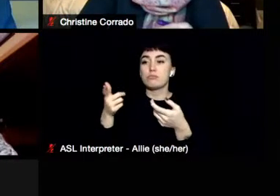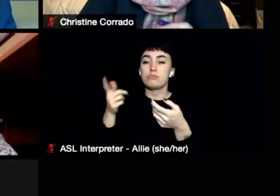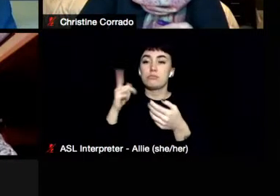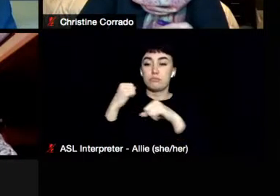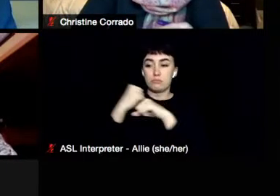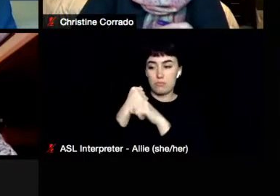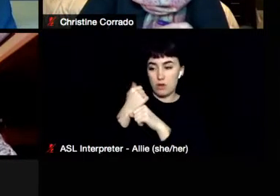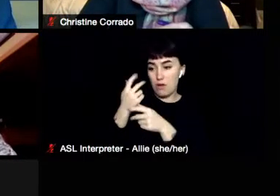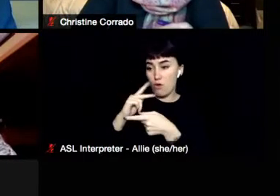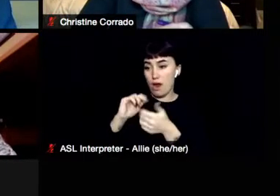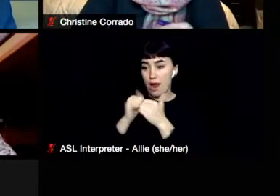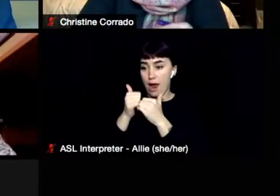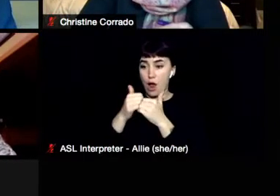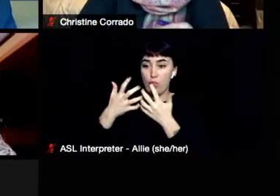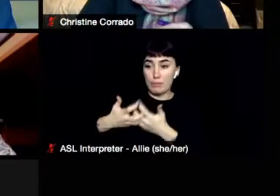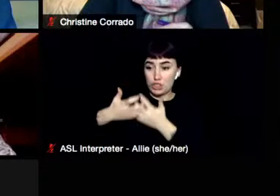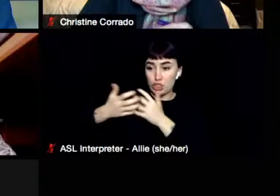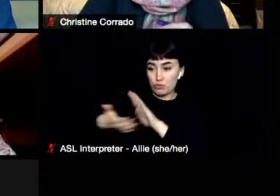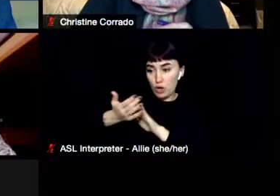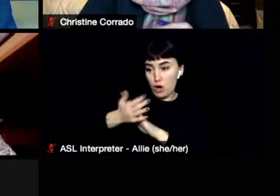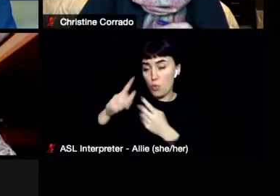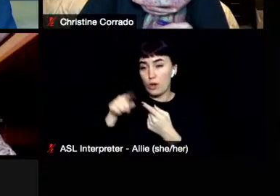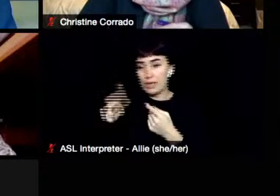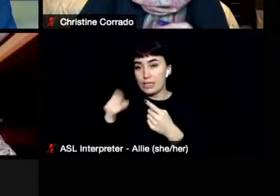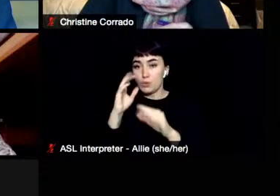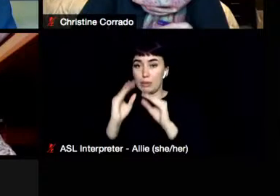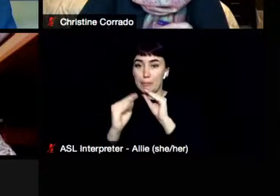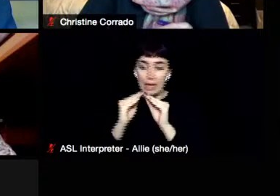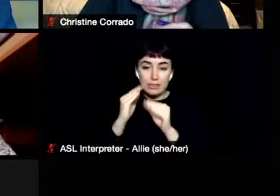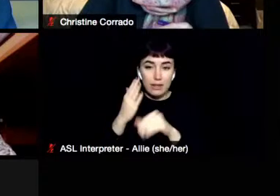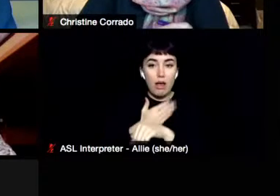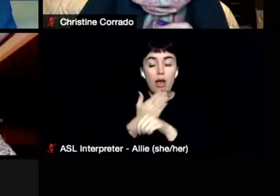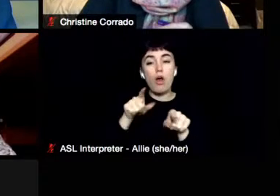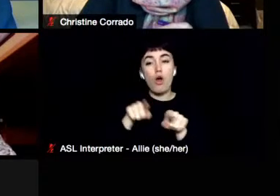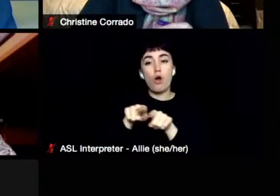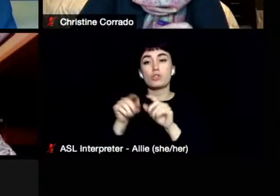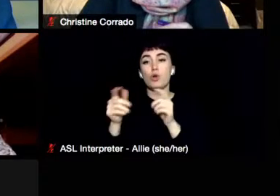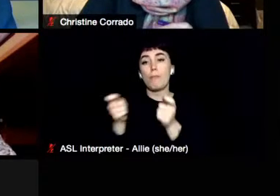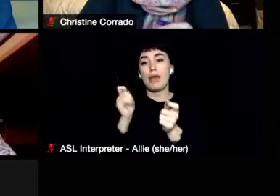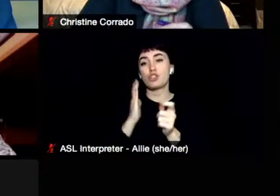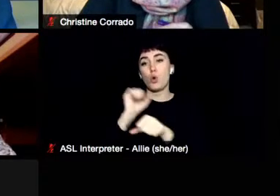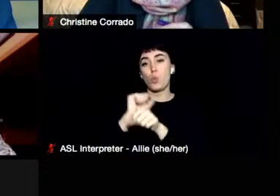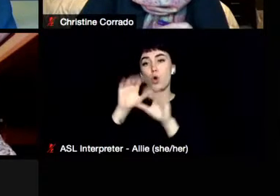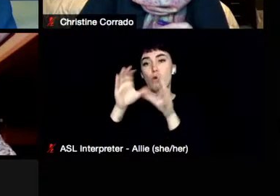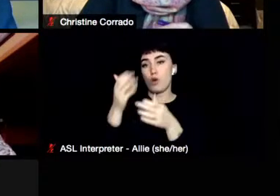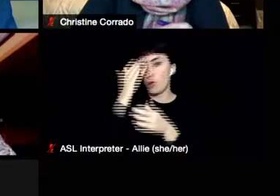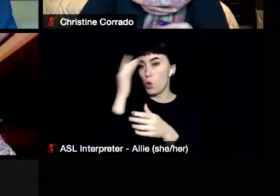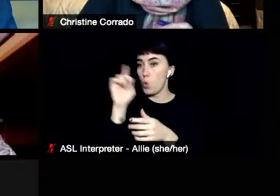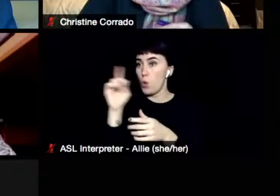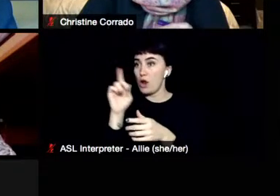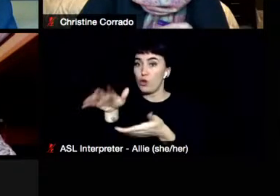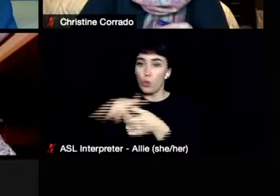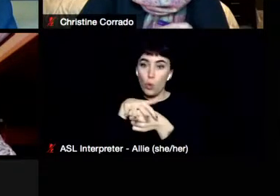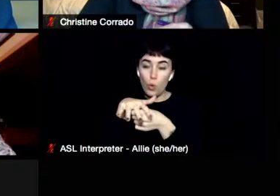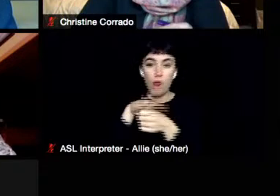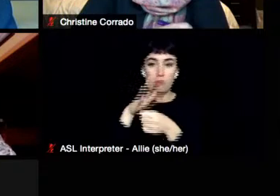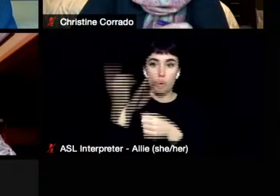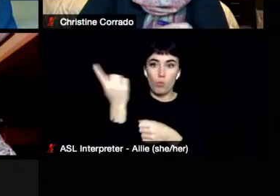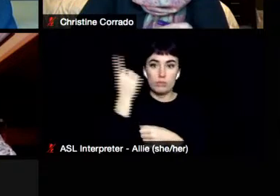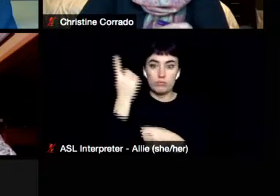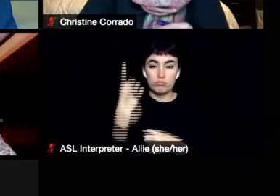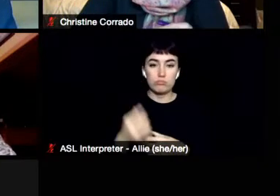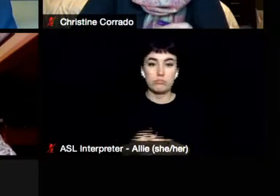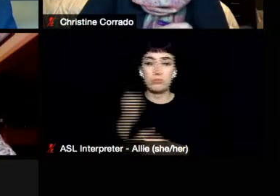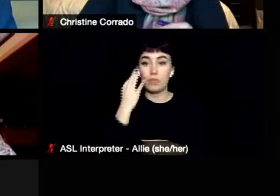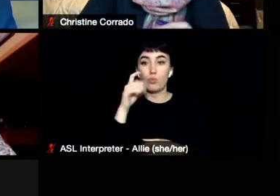machinery is running, when it needs to be maintained. Also manage our workforce. We'll be able to know where our fleet is at all the time. If